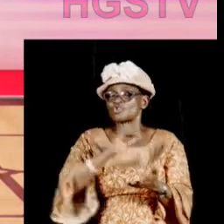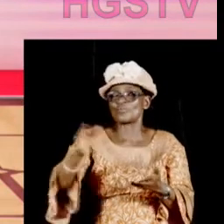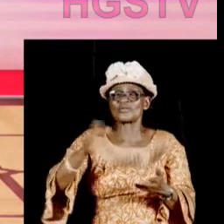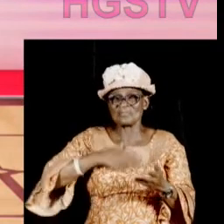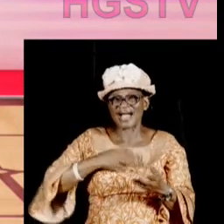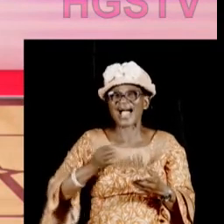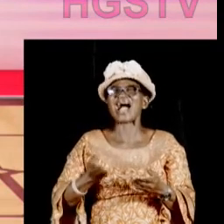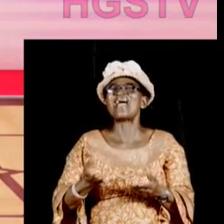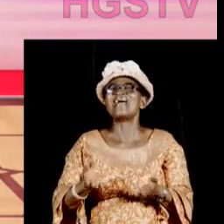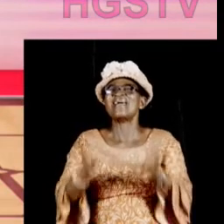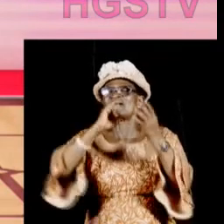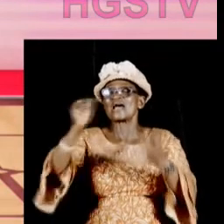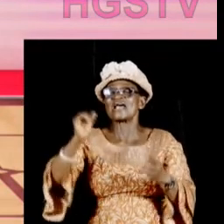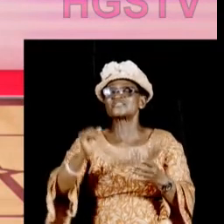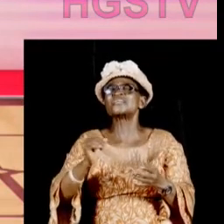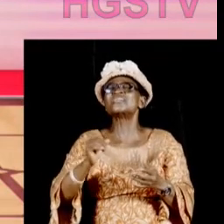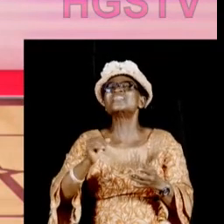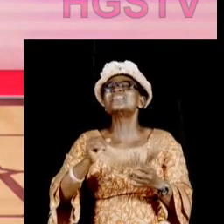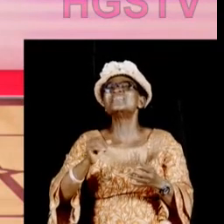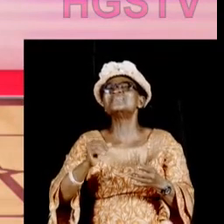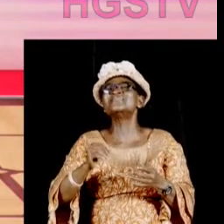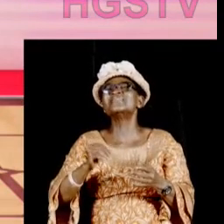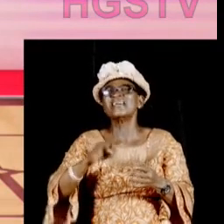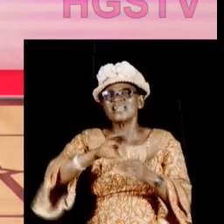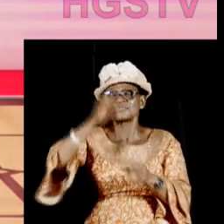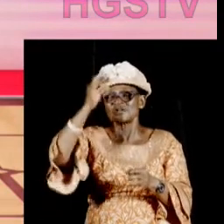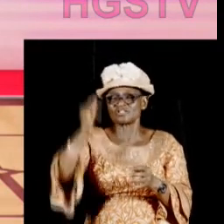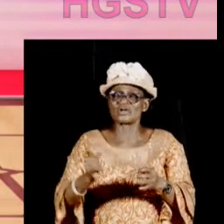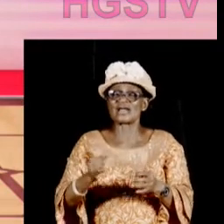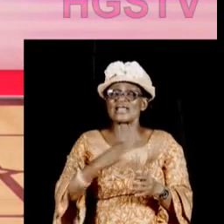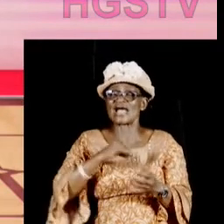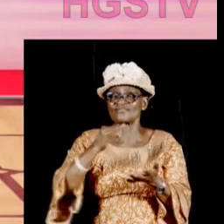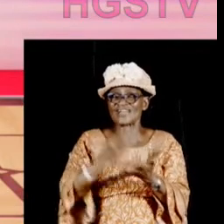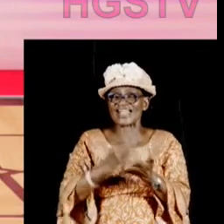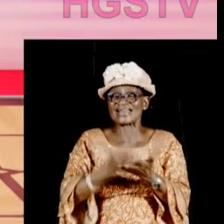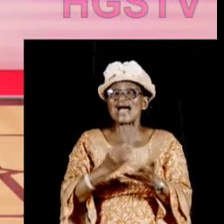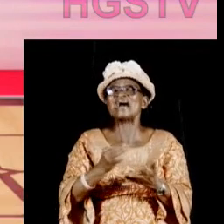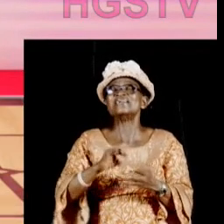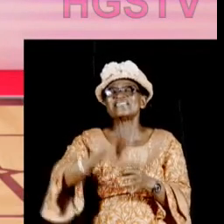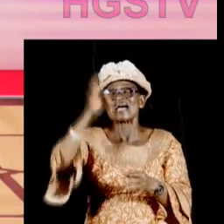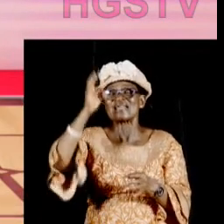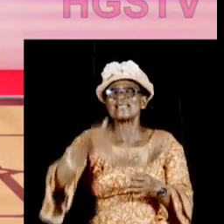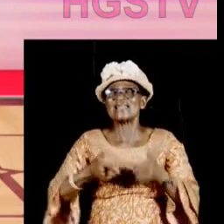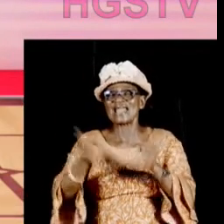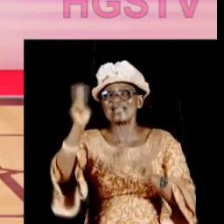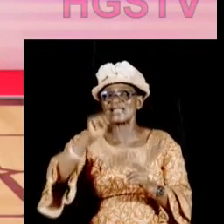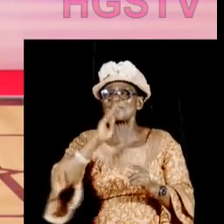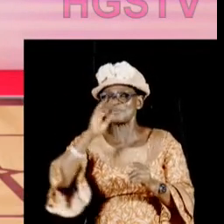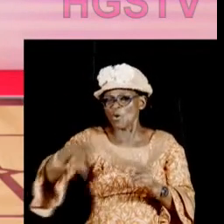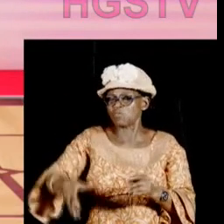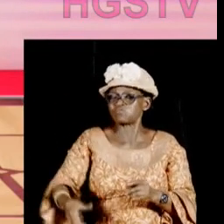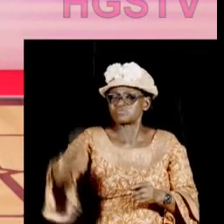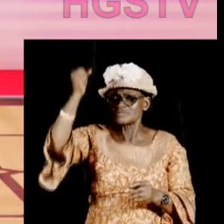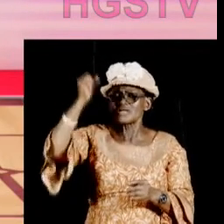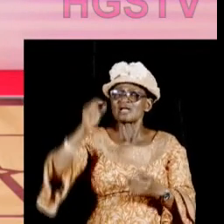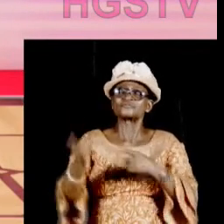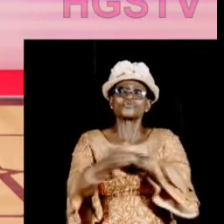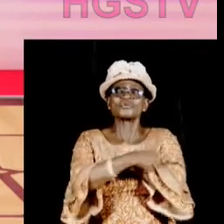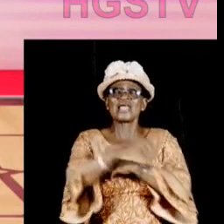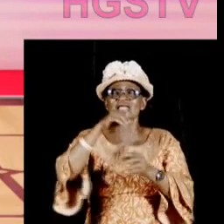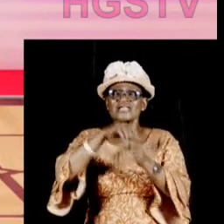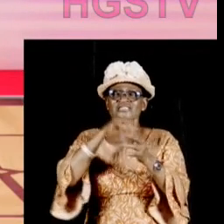rising spiritually, stopping my rising financially, let them be uprooted today in Jesus' name.